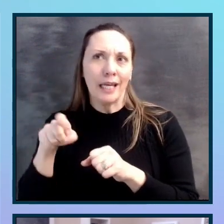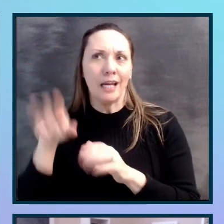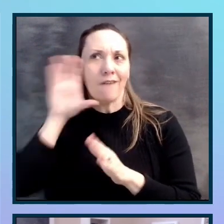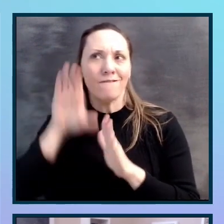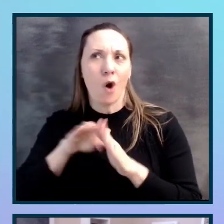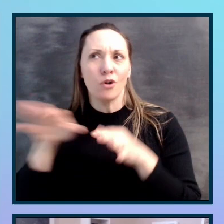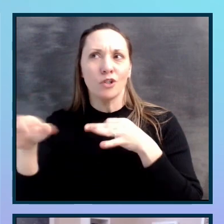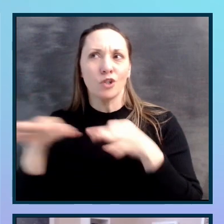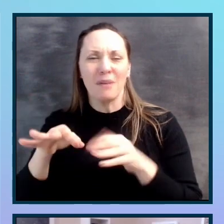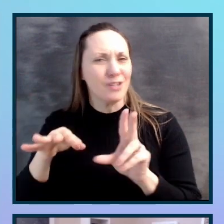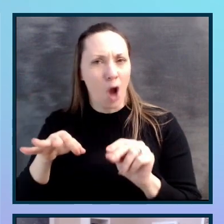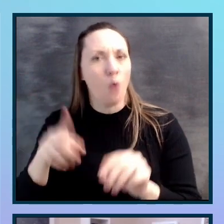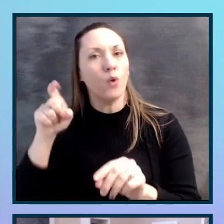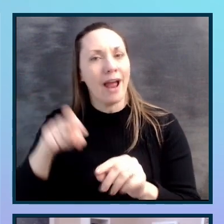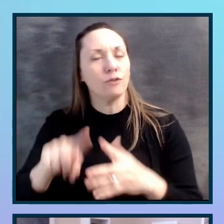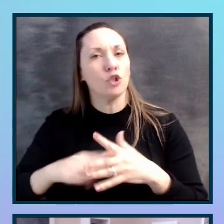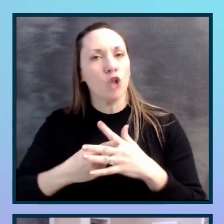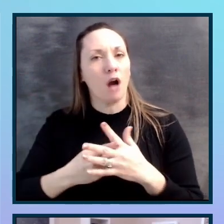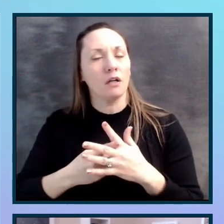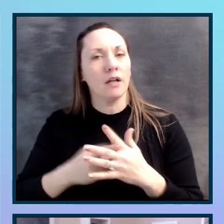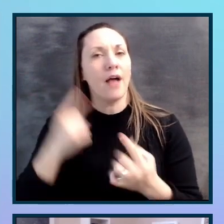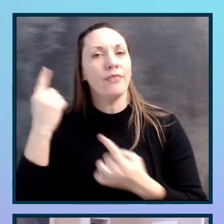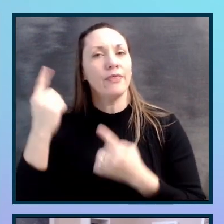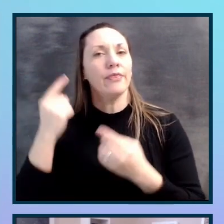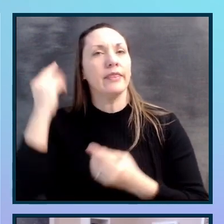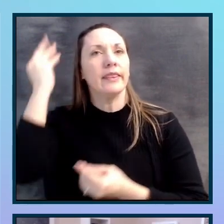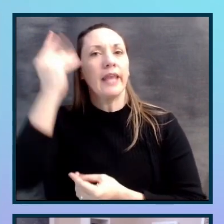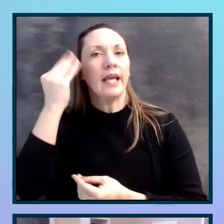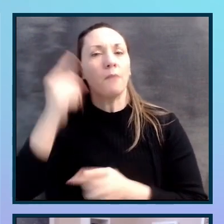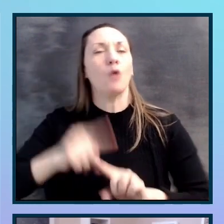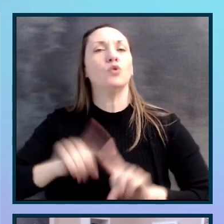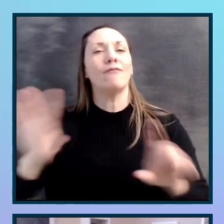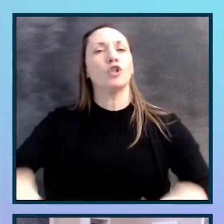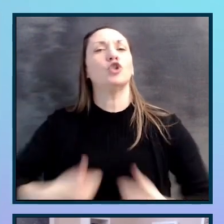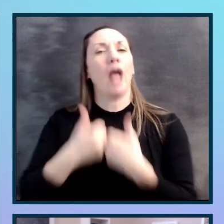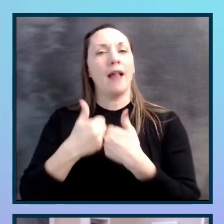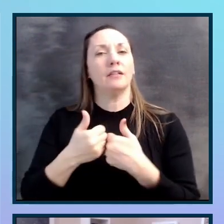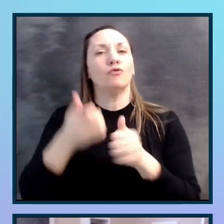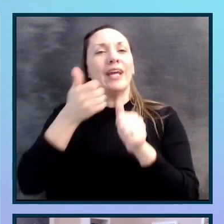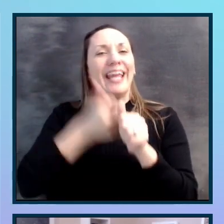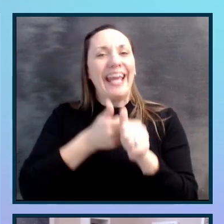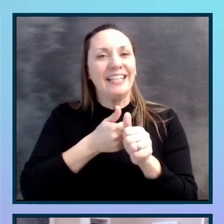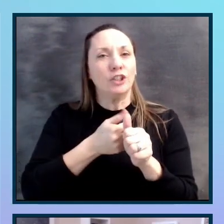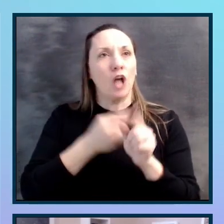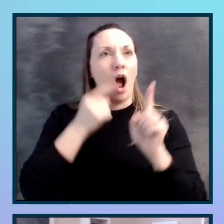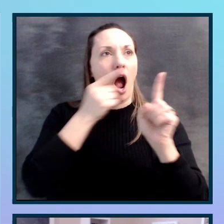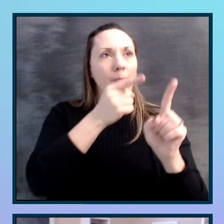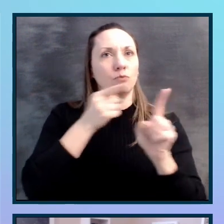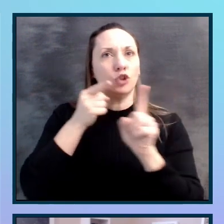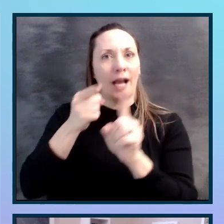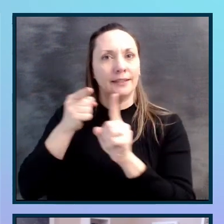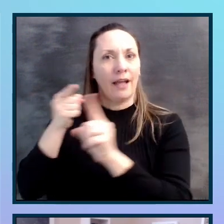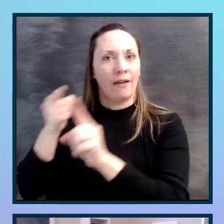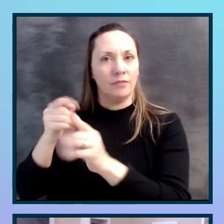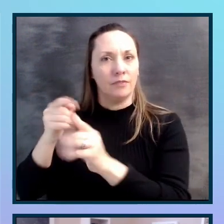need to start to think about what are the different challenges for each of these objectives and how should we be